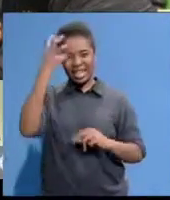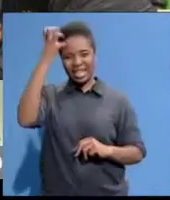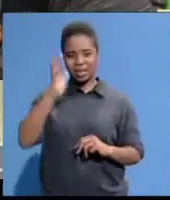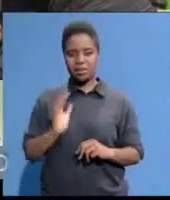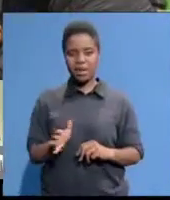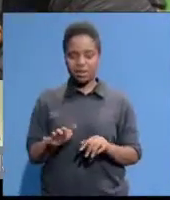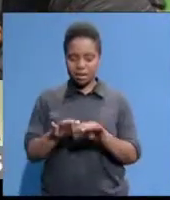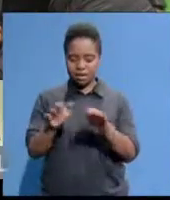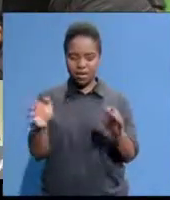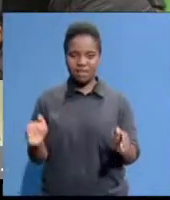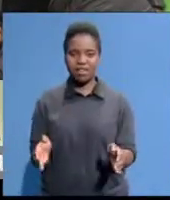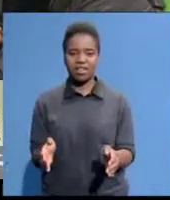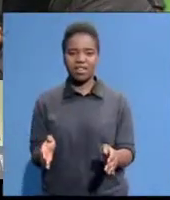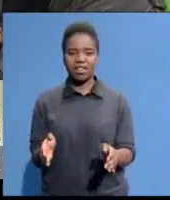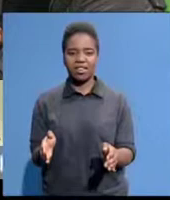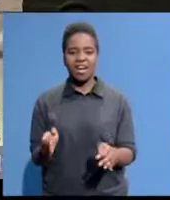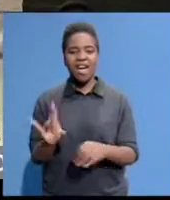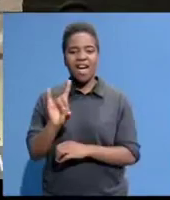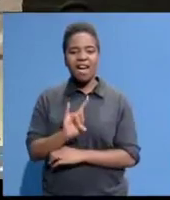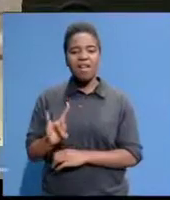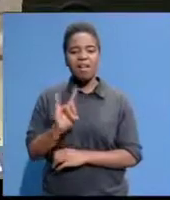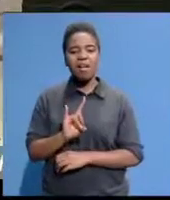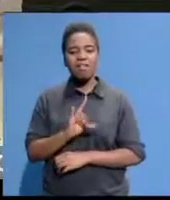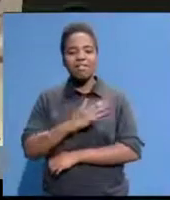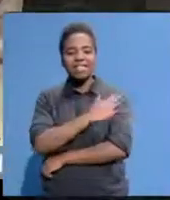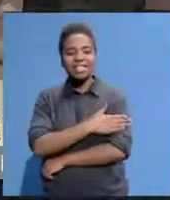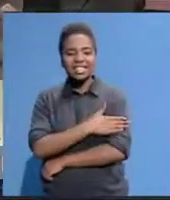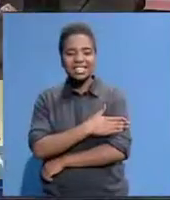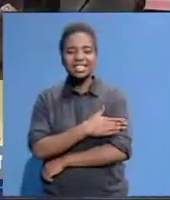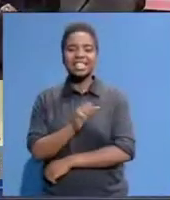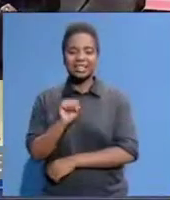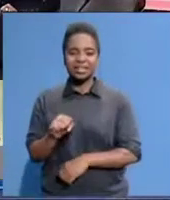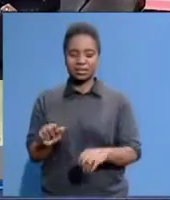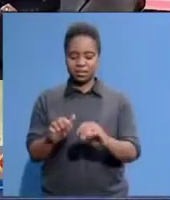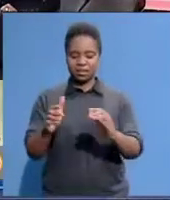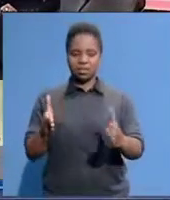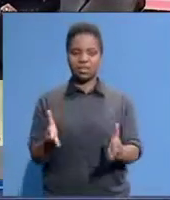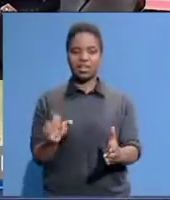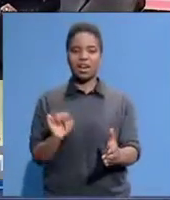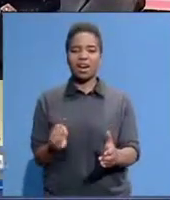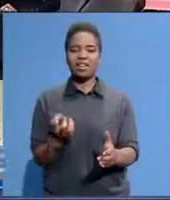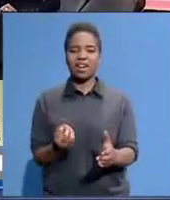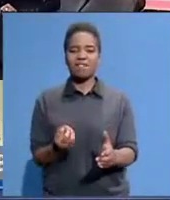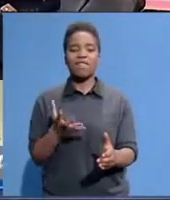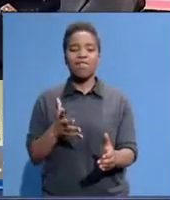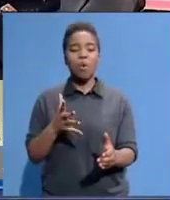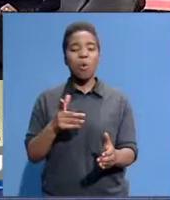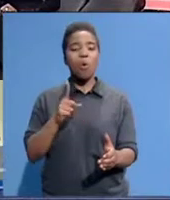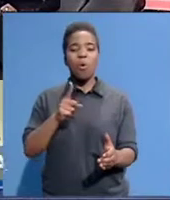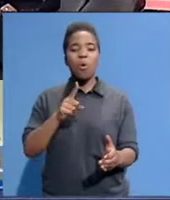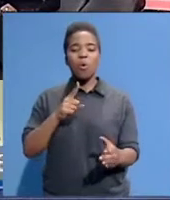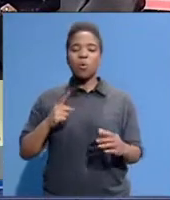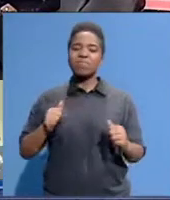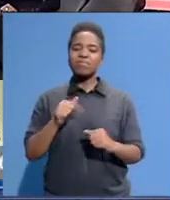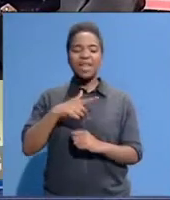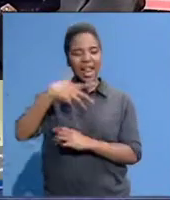the king felt it proper that he honors him by having the lion skin instead of a leopard skin being draped over